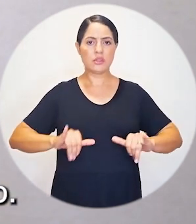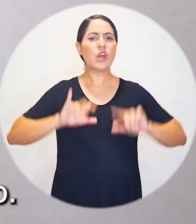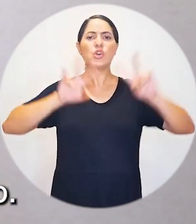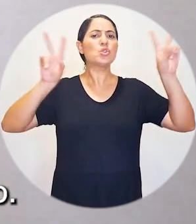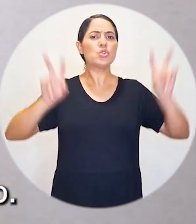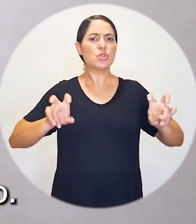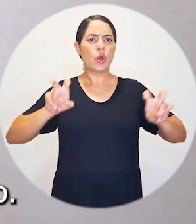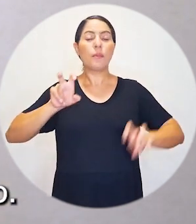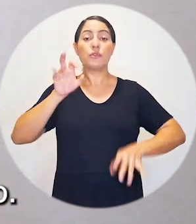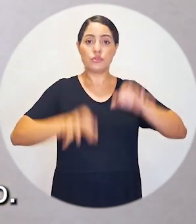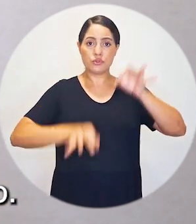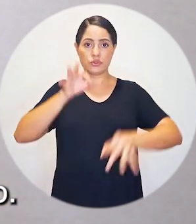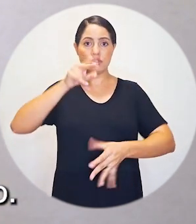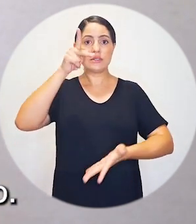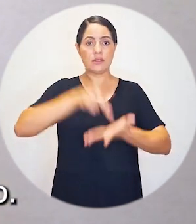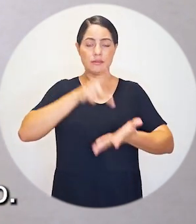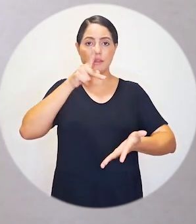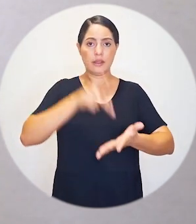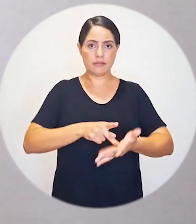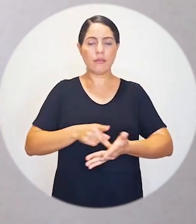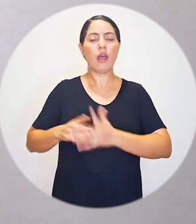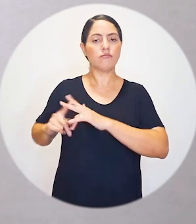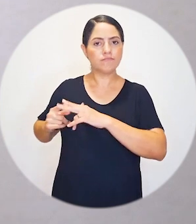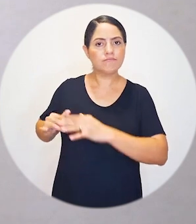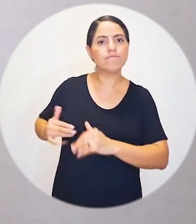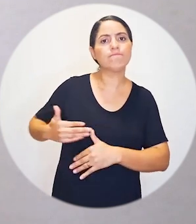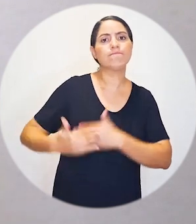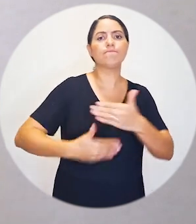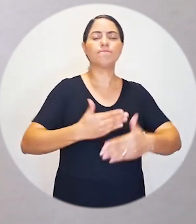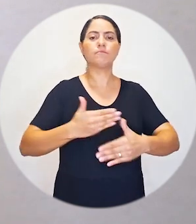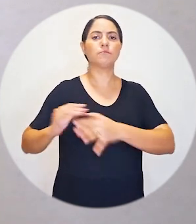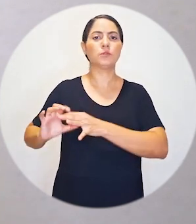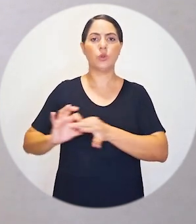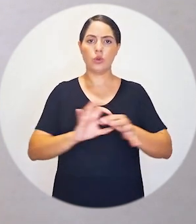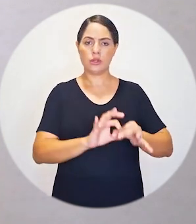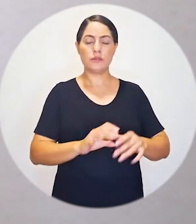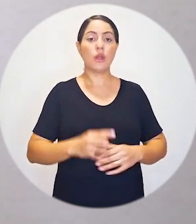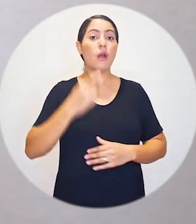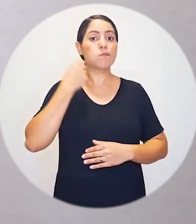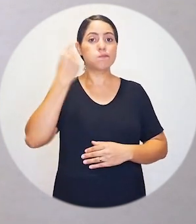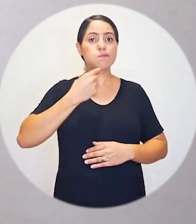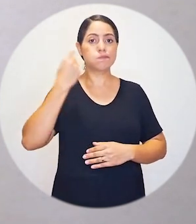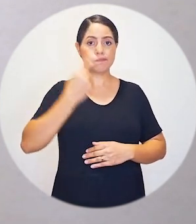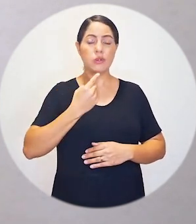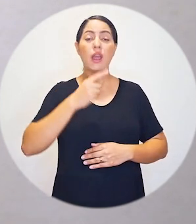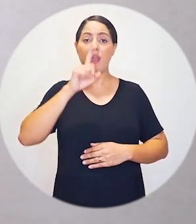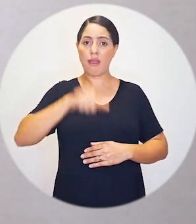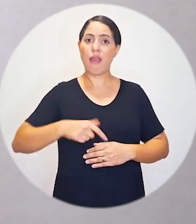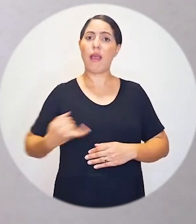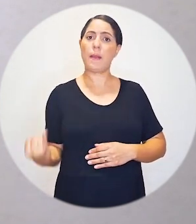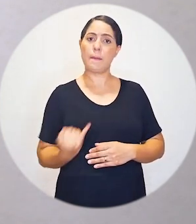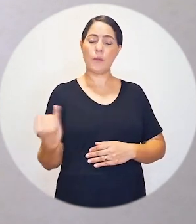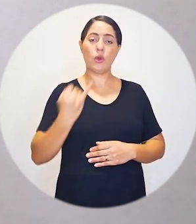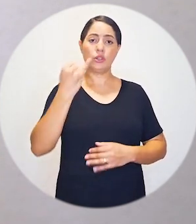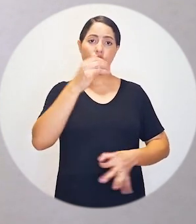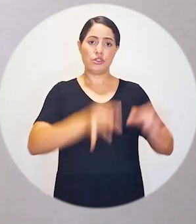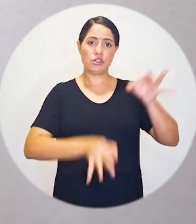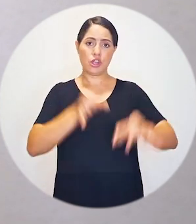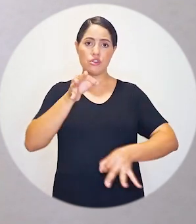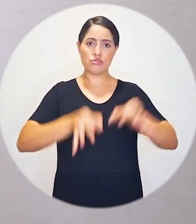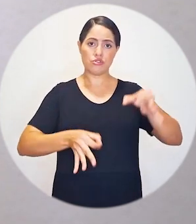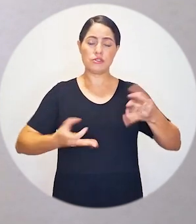truth, justice, and reparation. The legal profession in Brazil has achieved constitutional recognition as an essential service